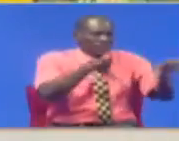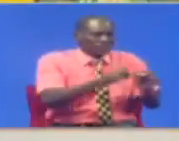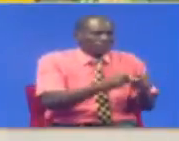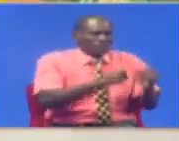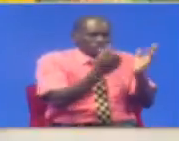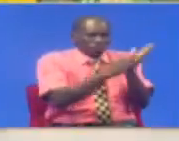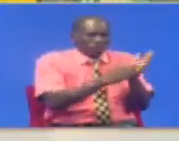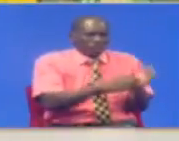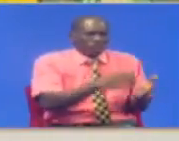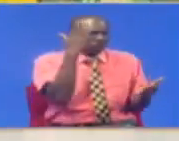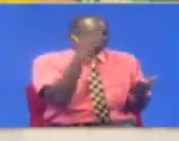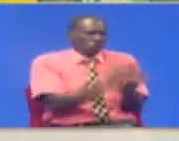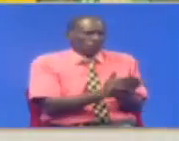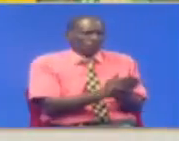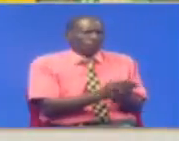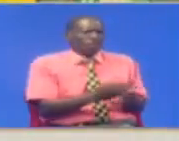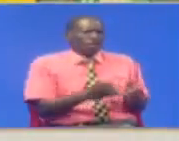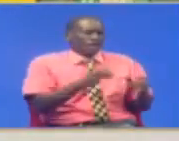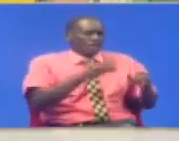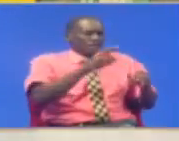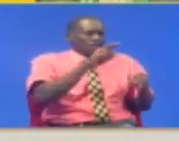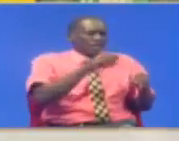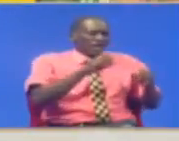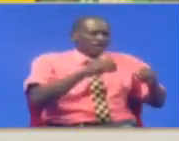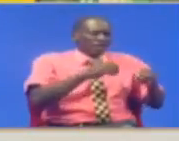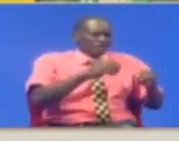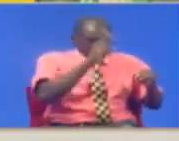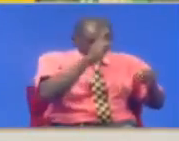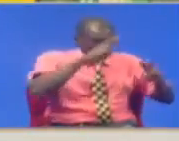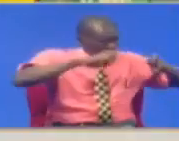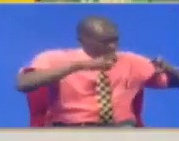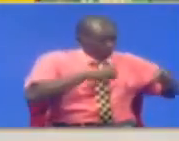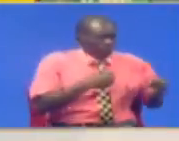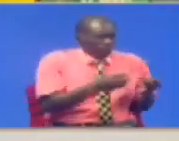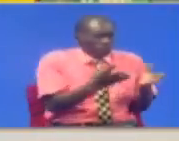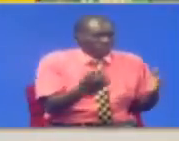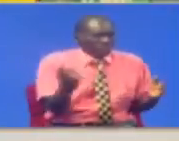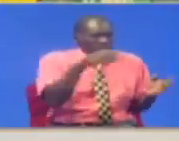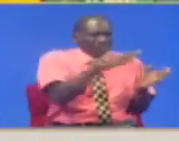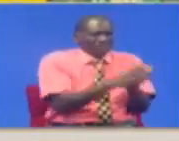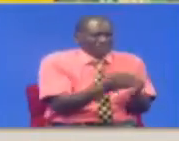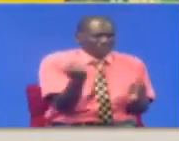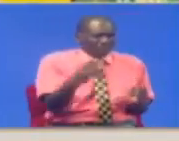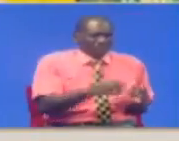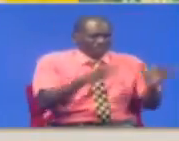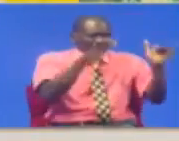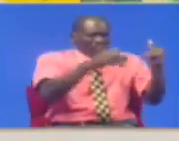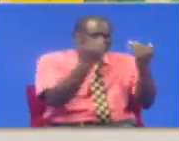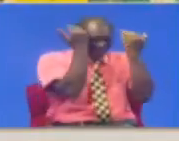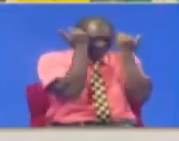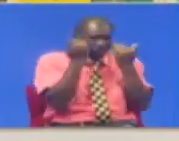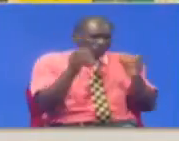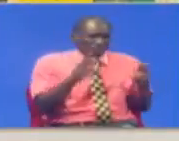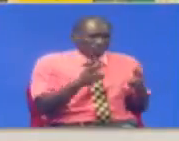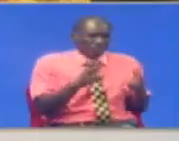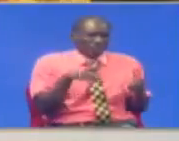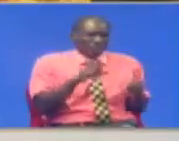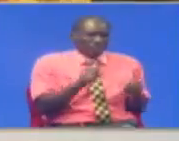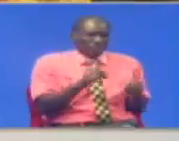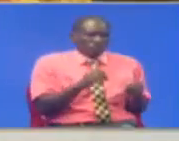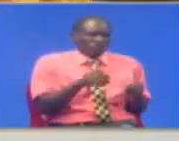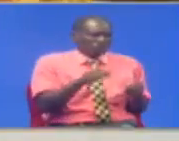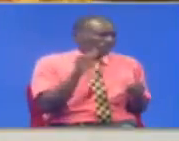a while, and intelligence had to investigate me for days and months. I was in court. Right? So he heard.